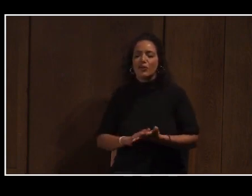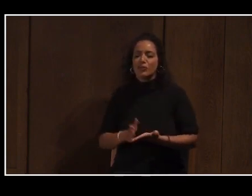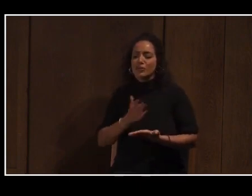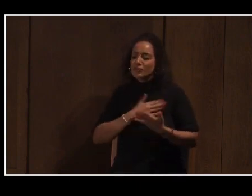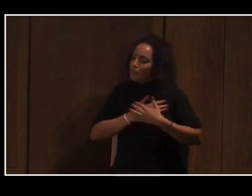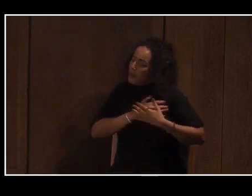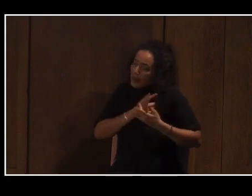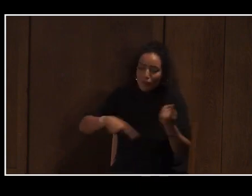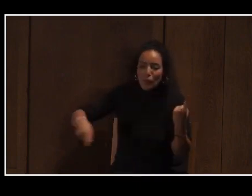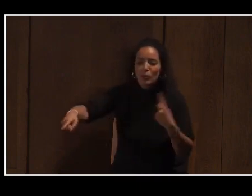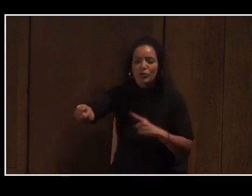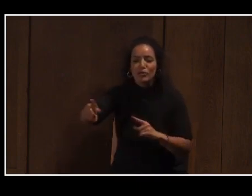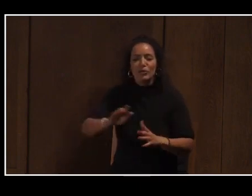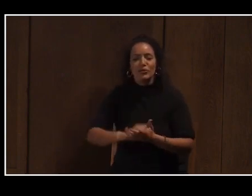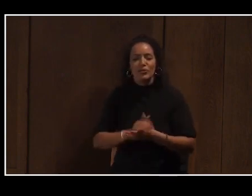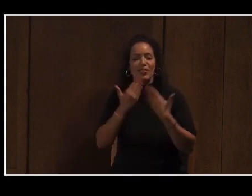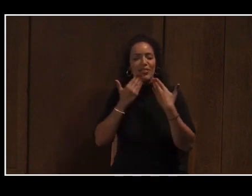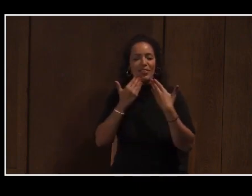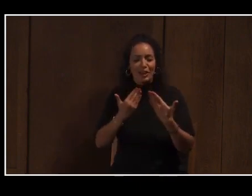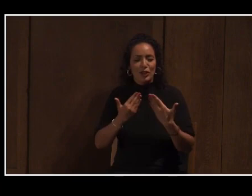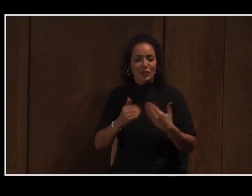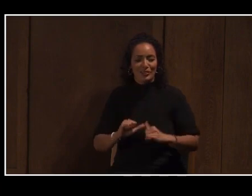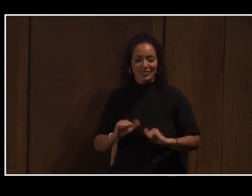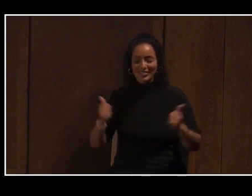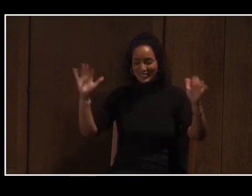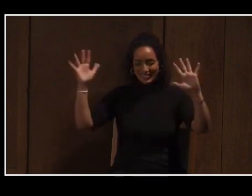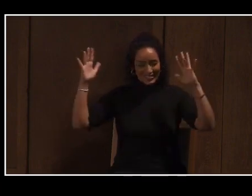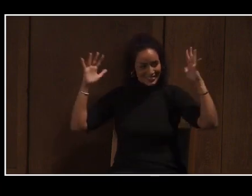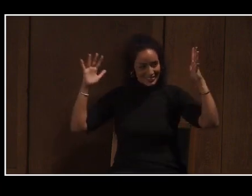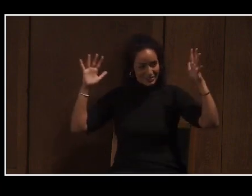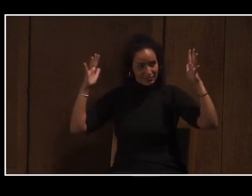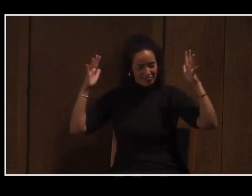too. Thank you.